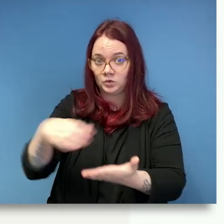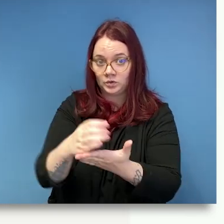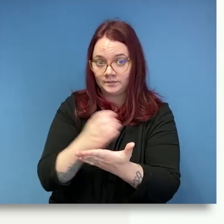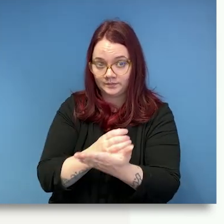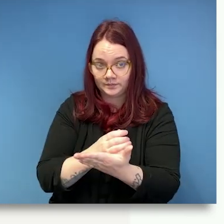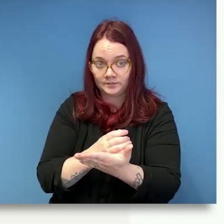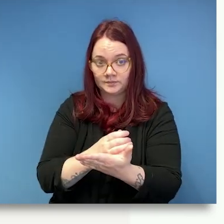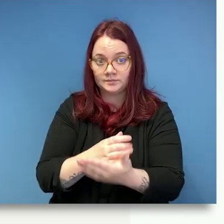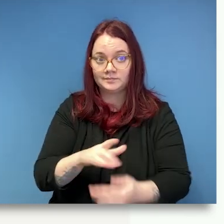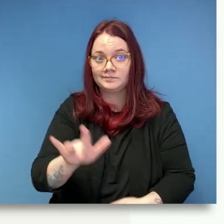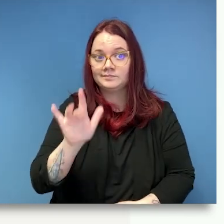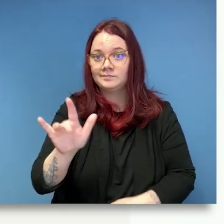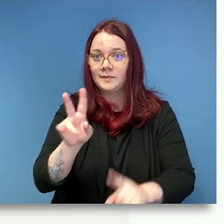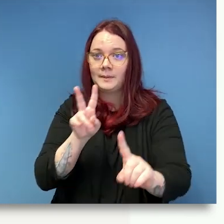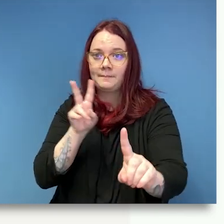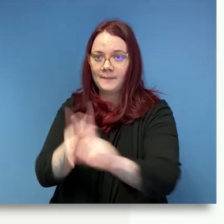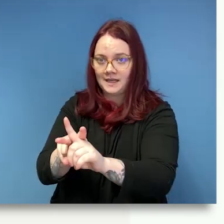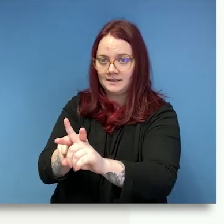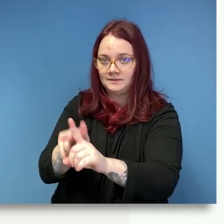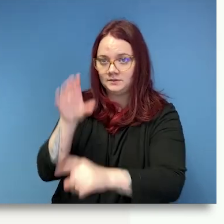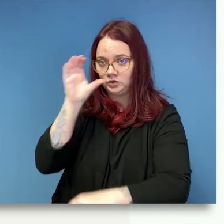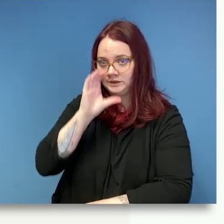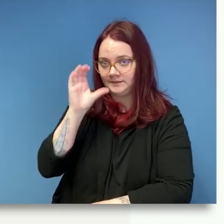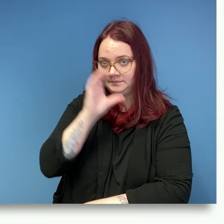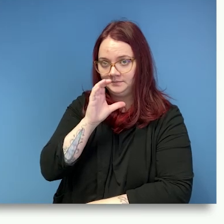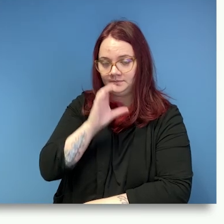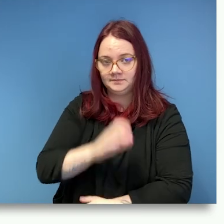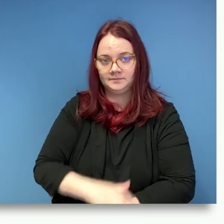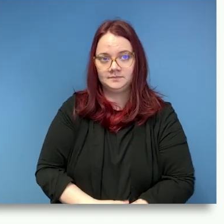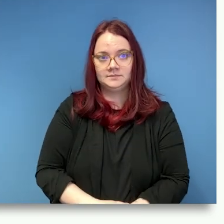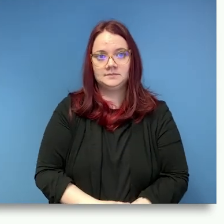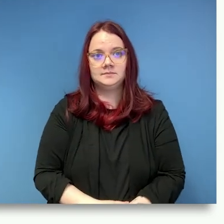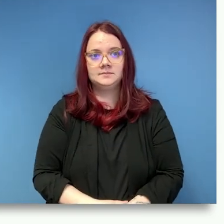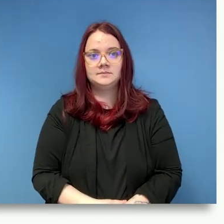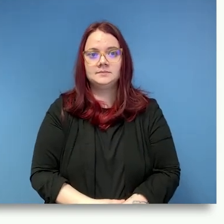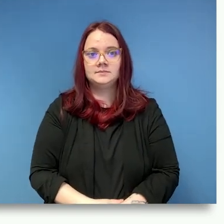course. Then click Apply Search.